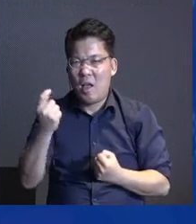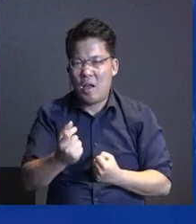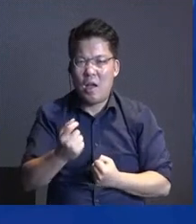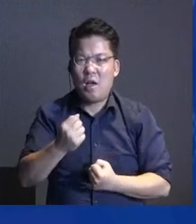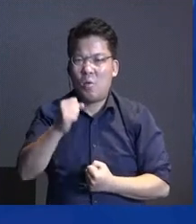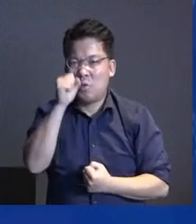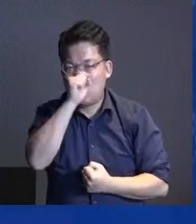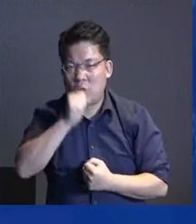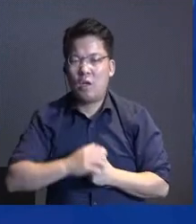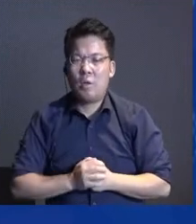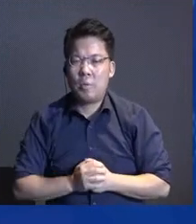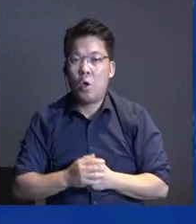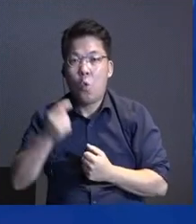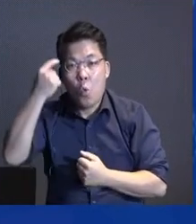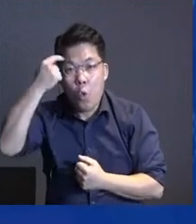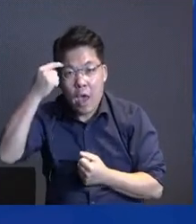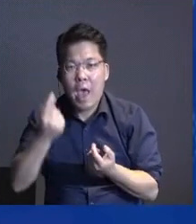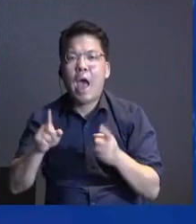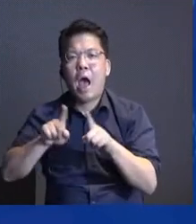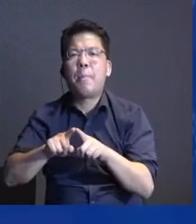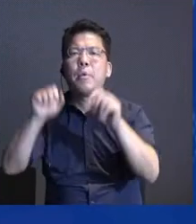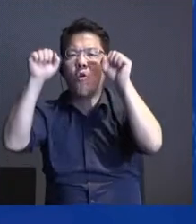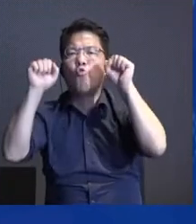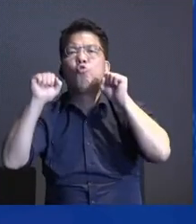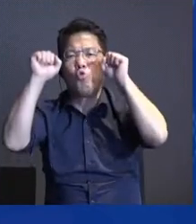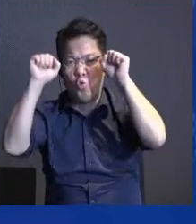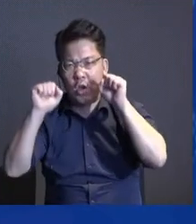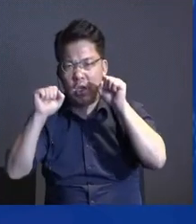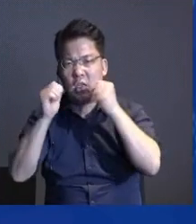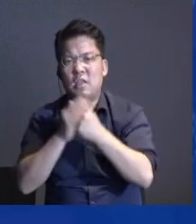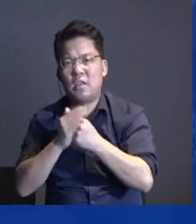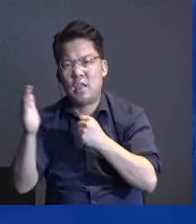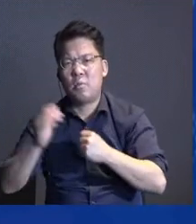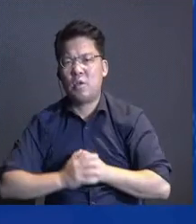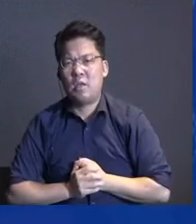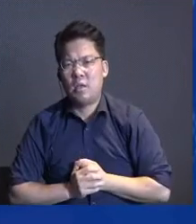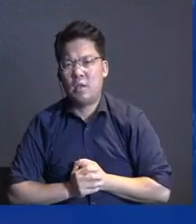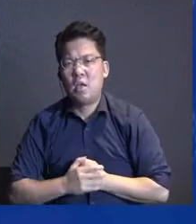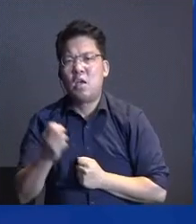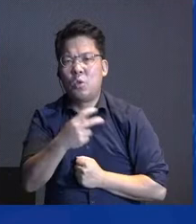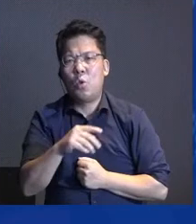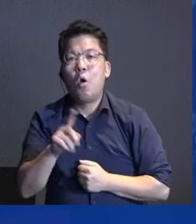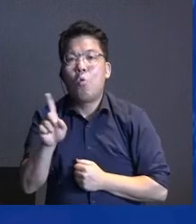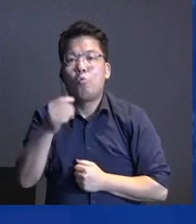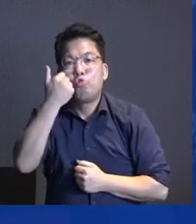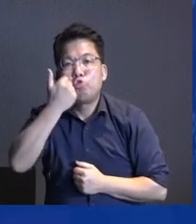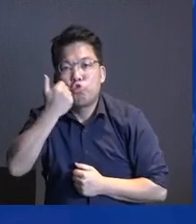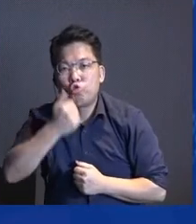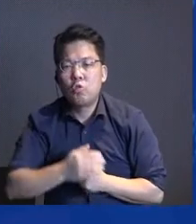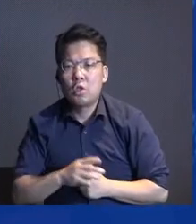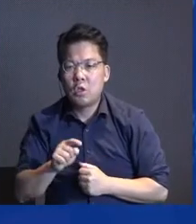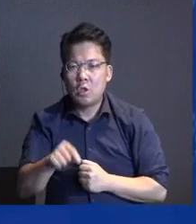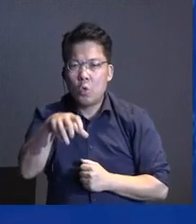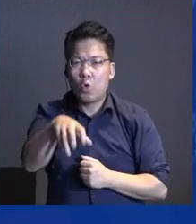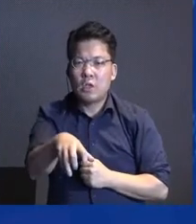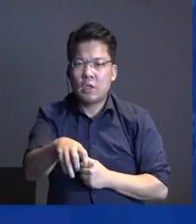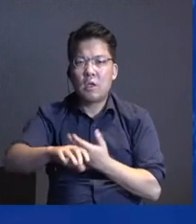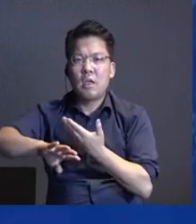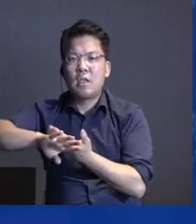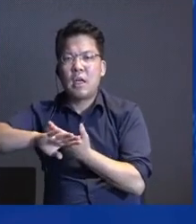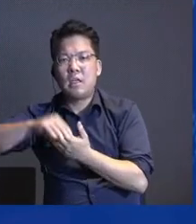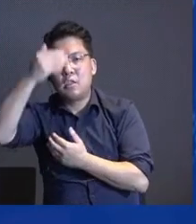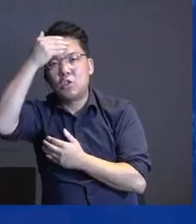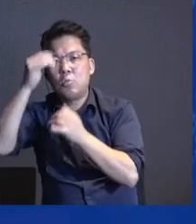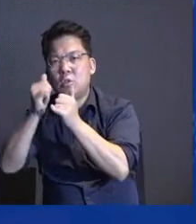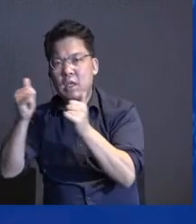This is where I try to be an example to the younger generation. It gives me confidence. This